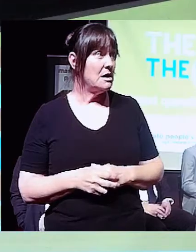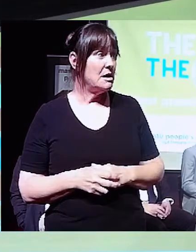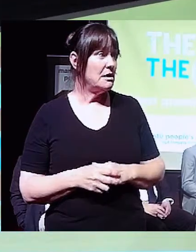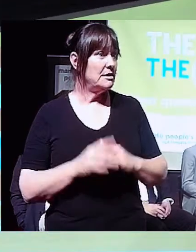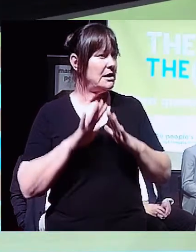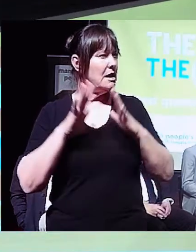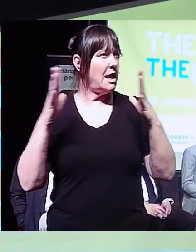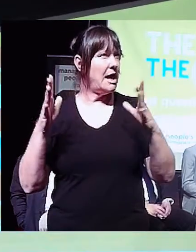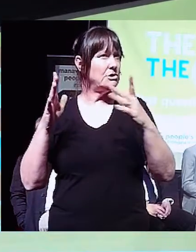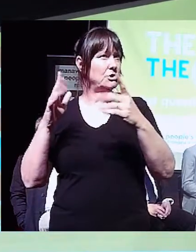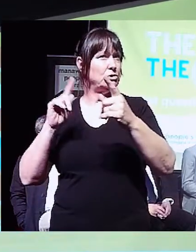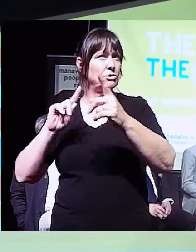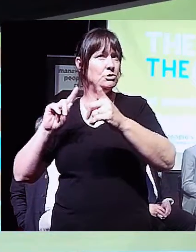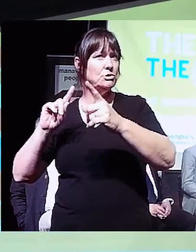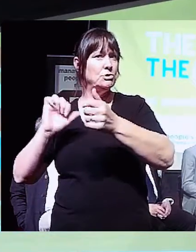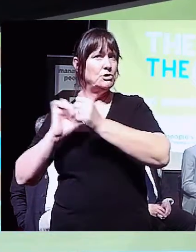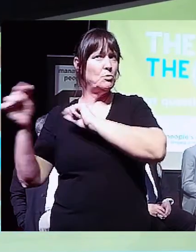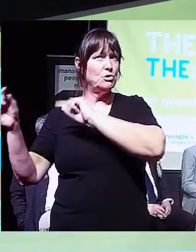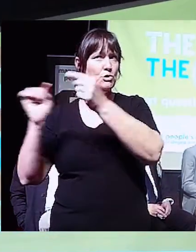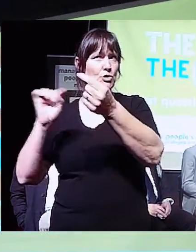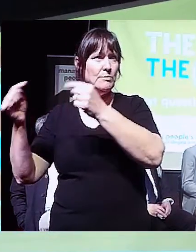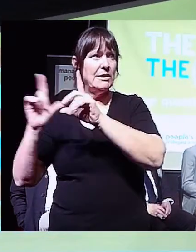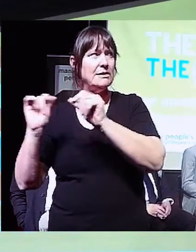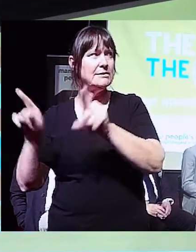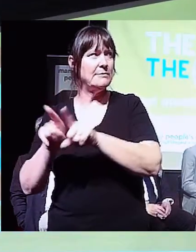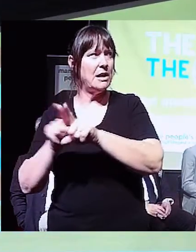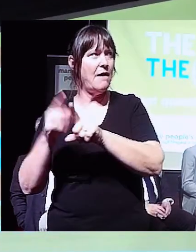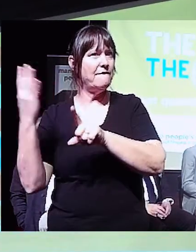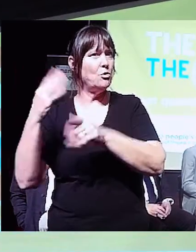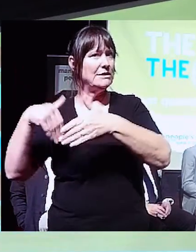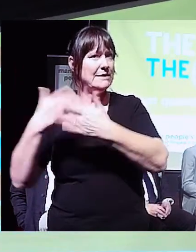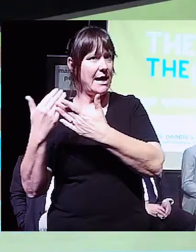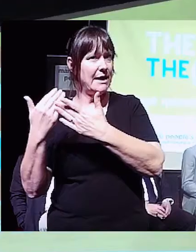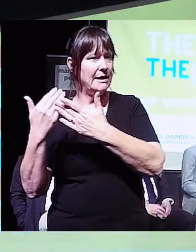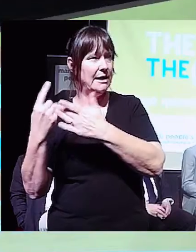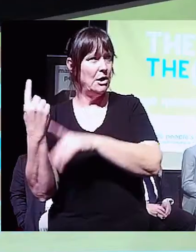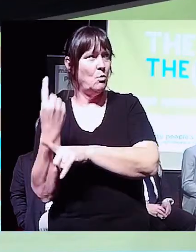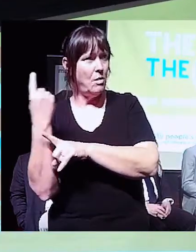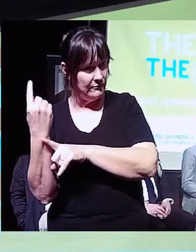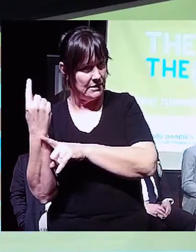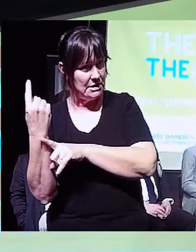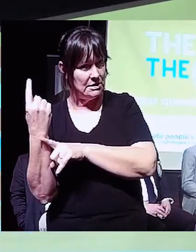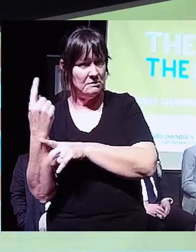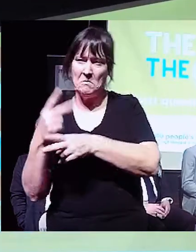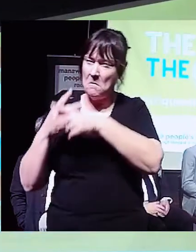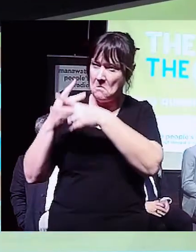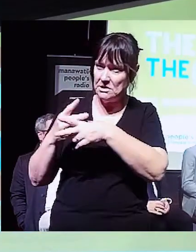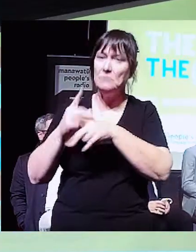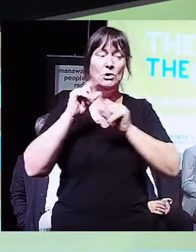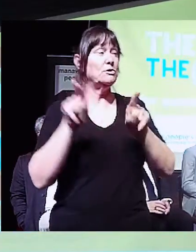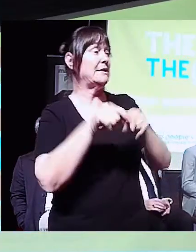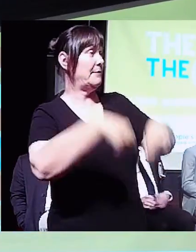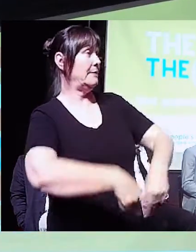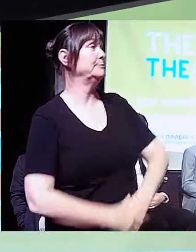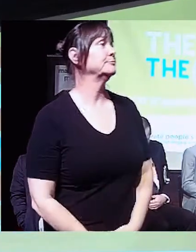happening, and they managed a similar process of 14-day quarantine. Individually, they're all in hotels, it's all monitored. We can do the same here.